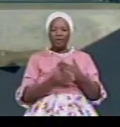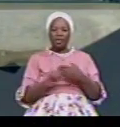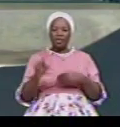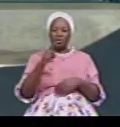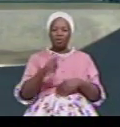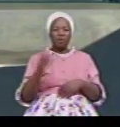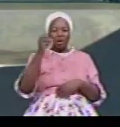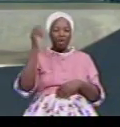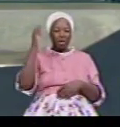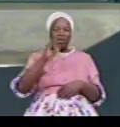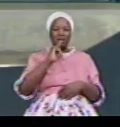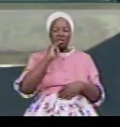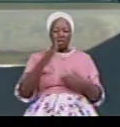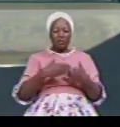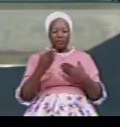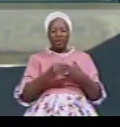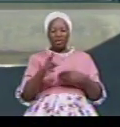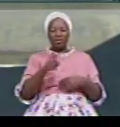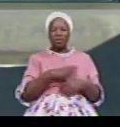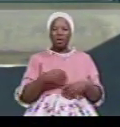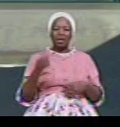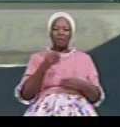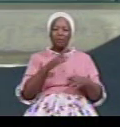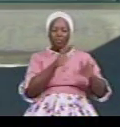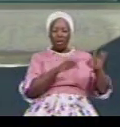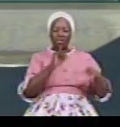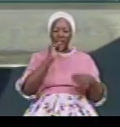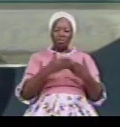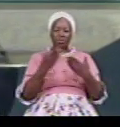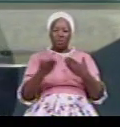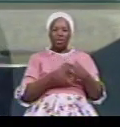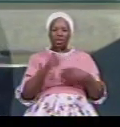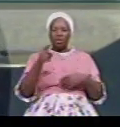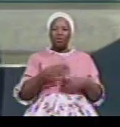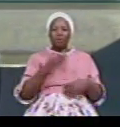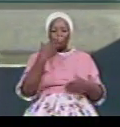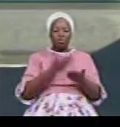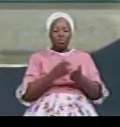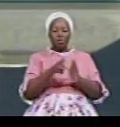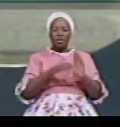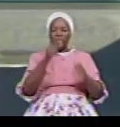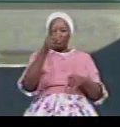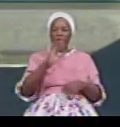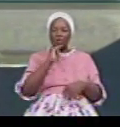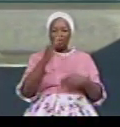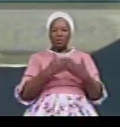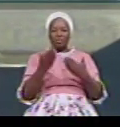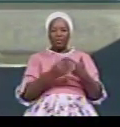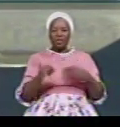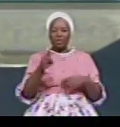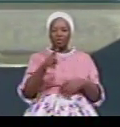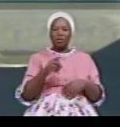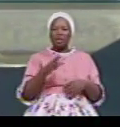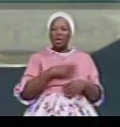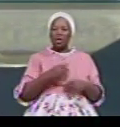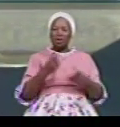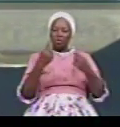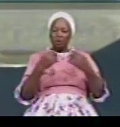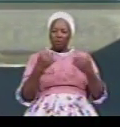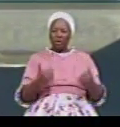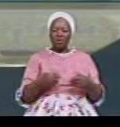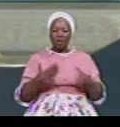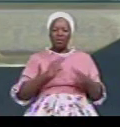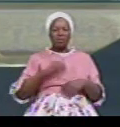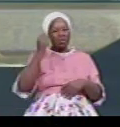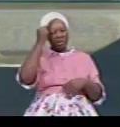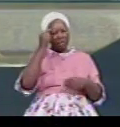is inviting you. The goodness of God is inviting you. Come now, and let us reason together, says the